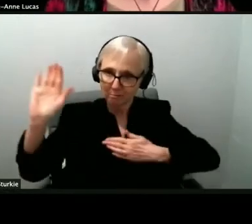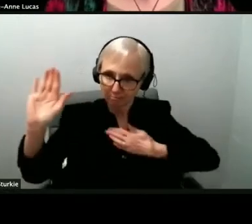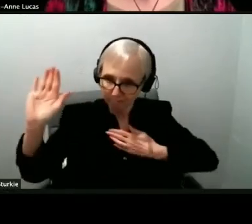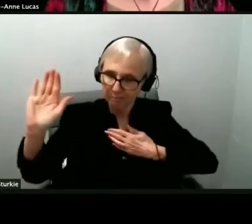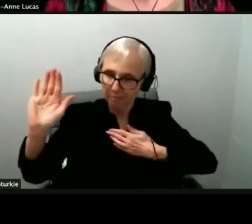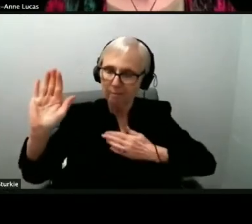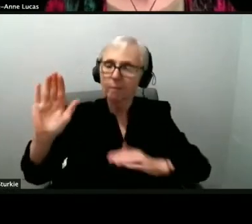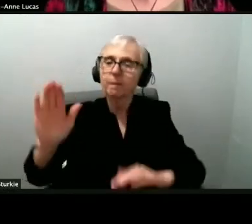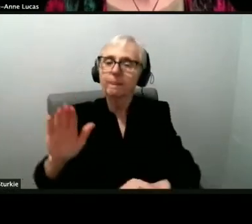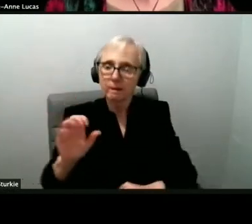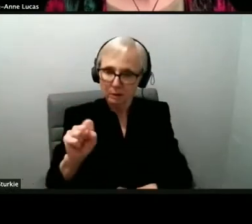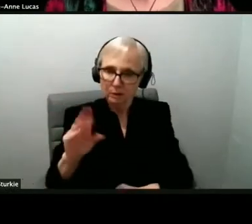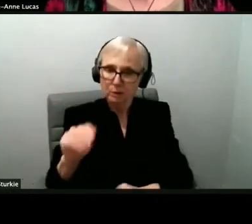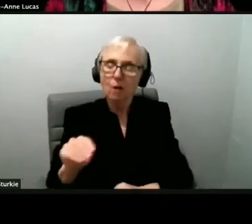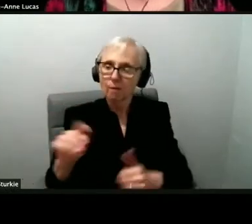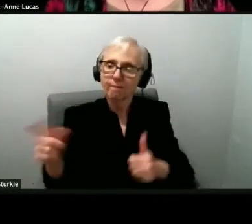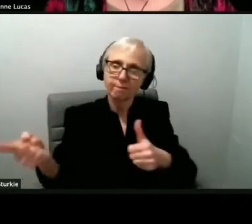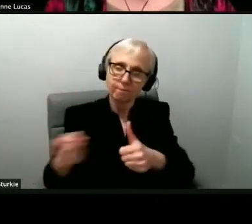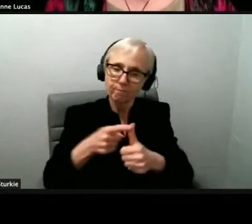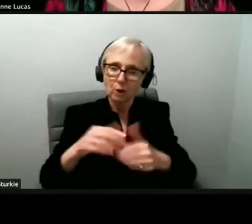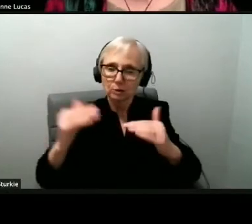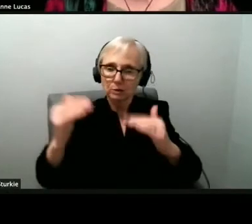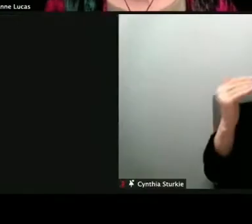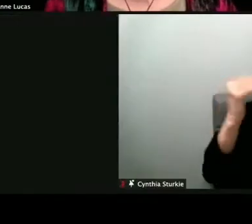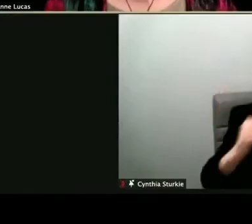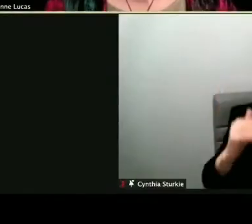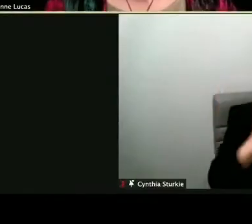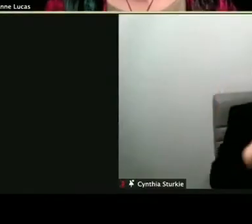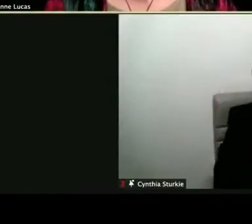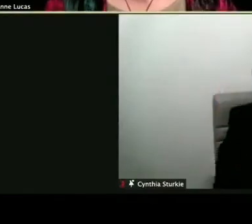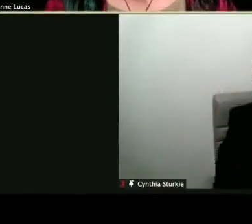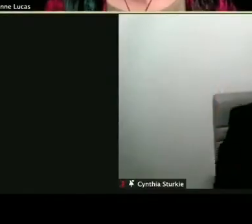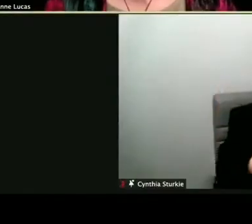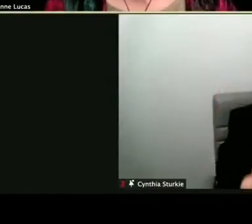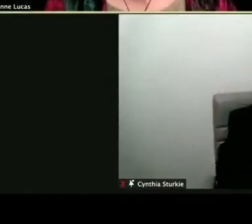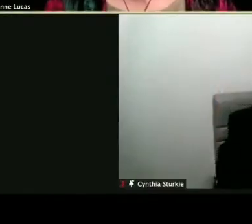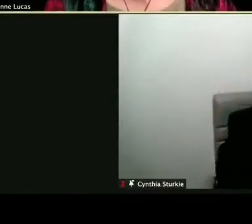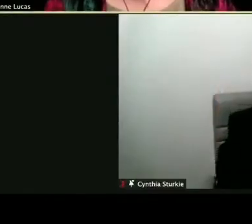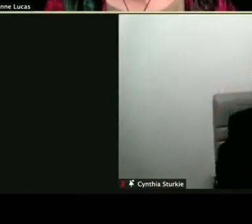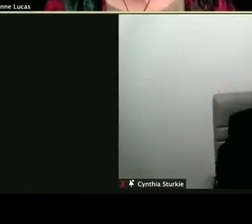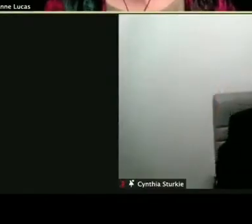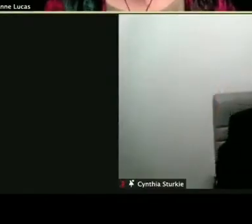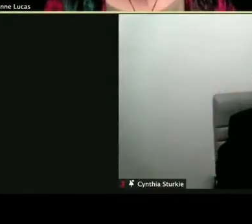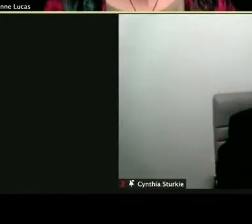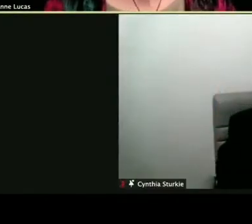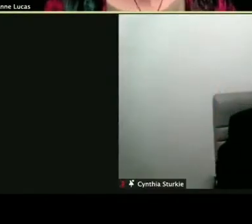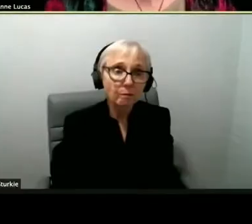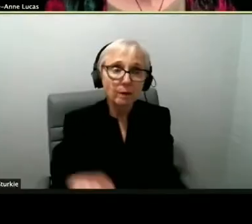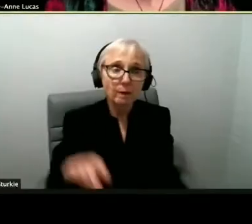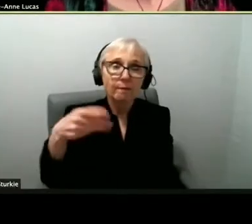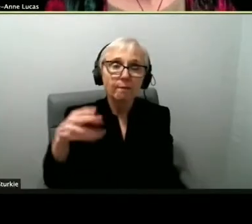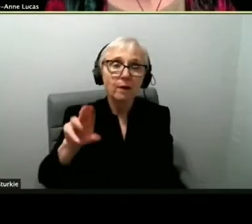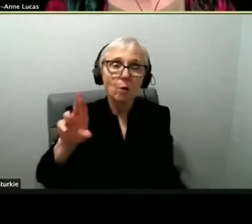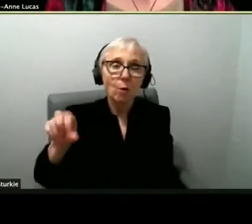get to the first steps of accountability. Thank you. And thank you. And the next person is Farrell